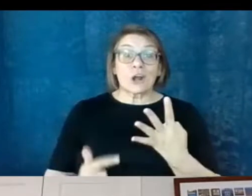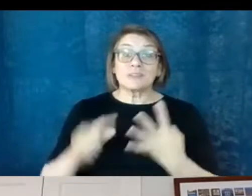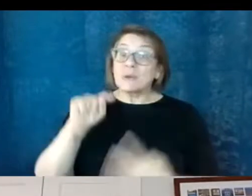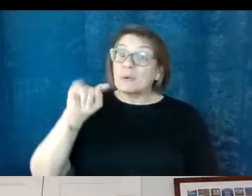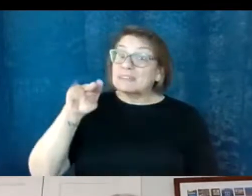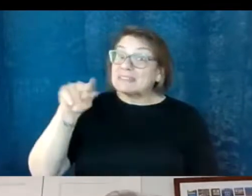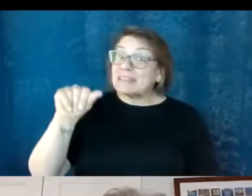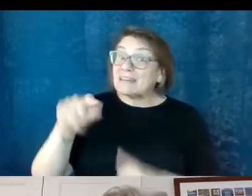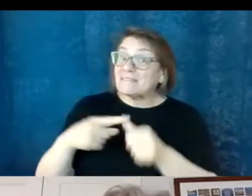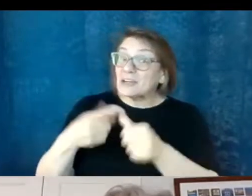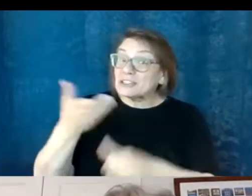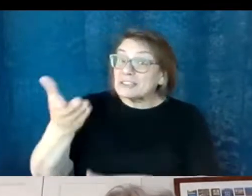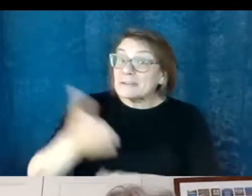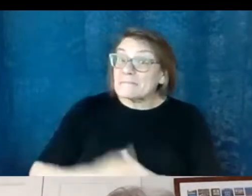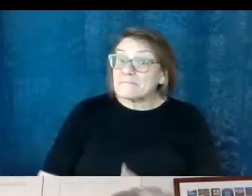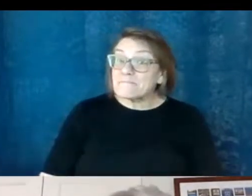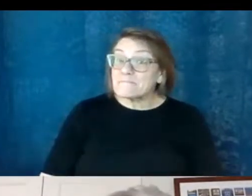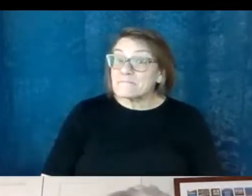you go first.